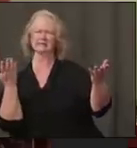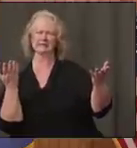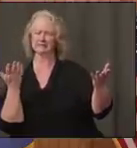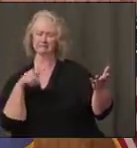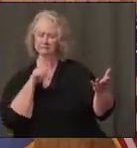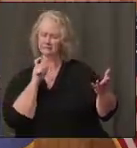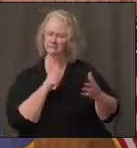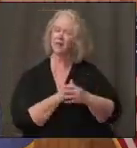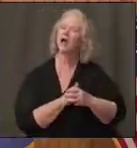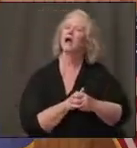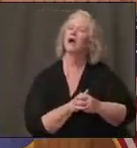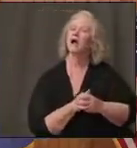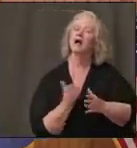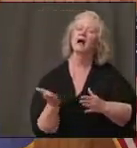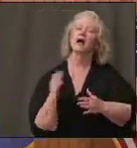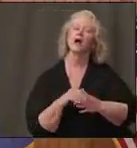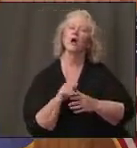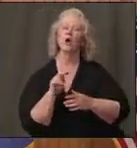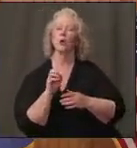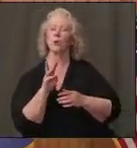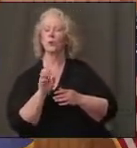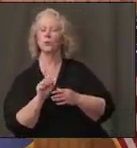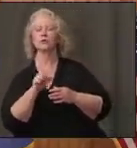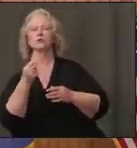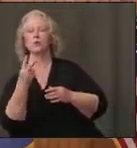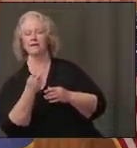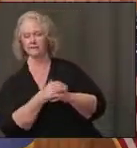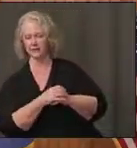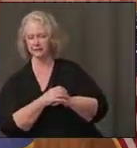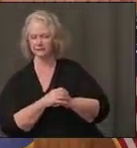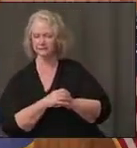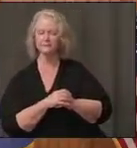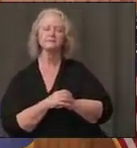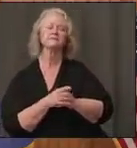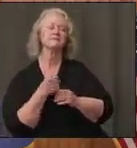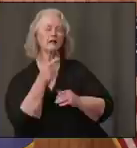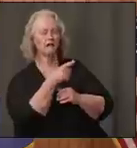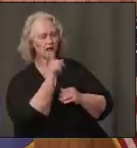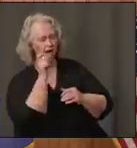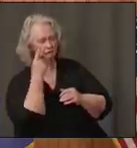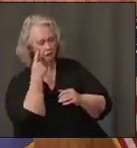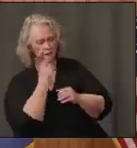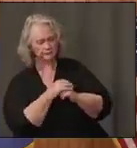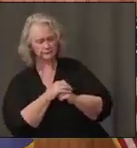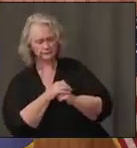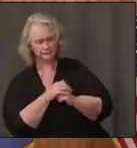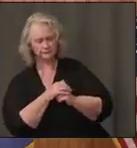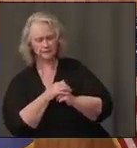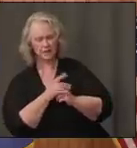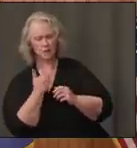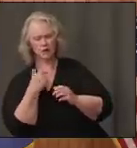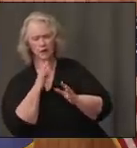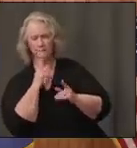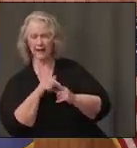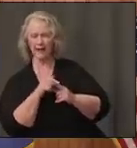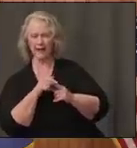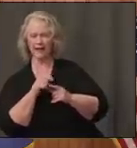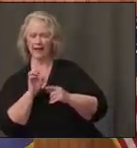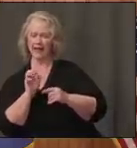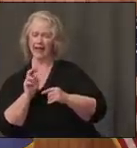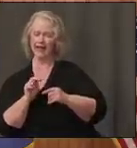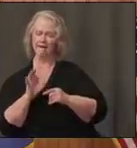News 12 Connecticut. Hi, Governor. This question's for you. I want to ask you about enforcement. I mean, as we